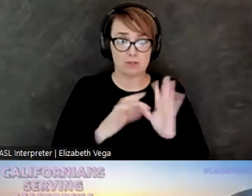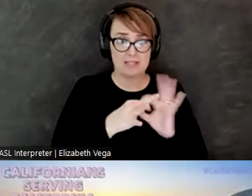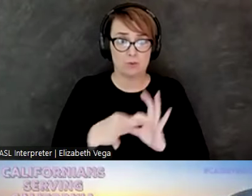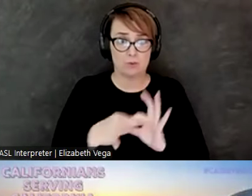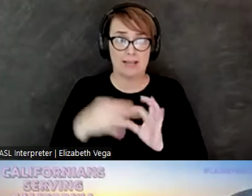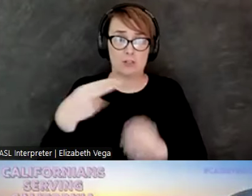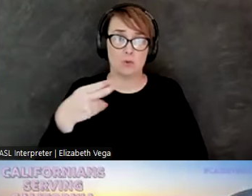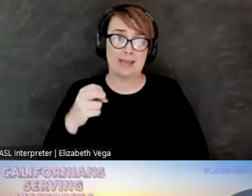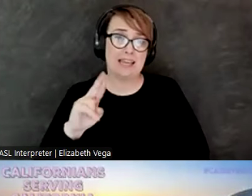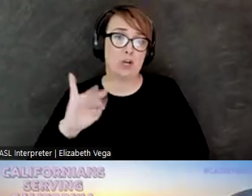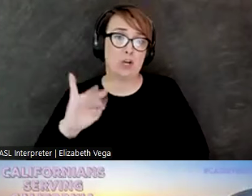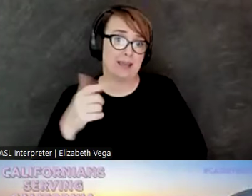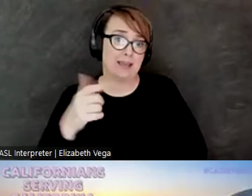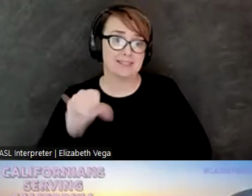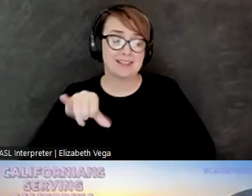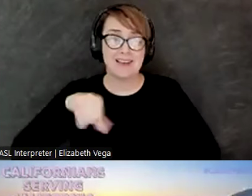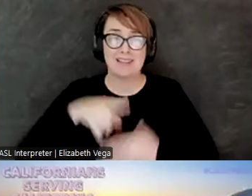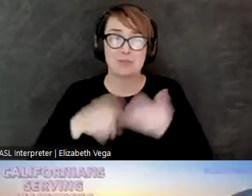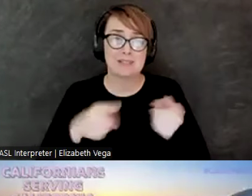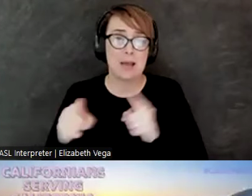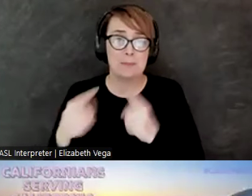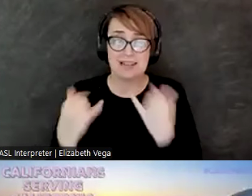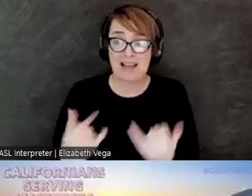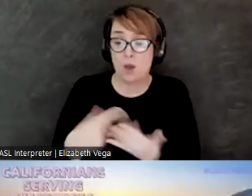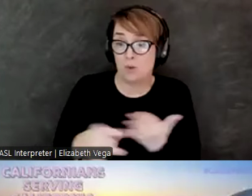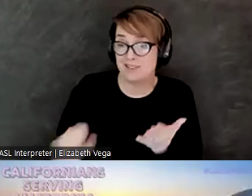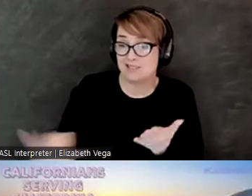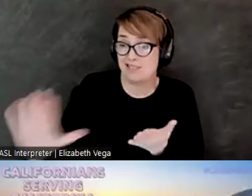now. What is their role?